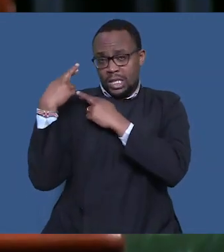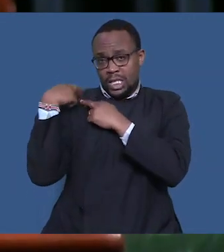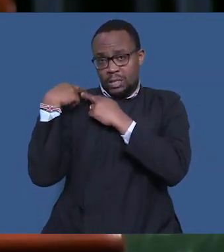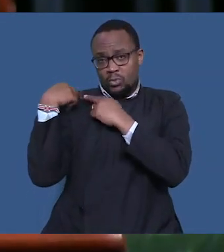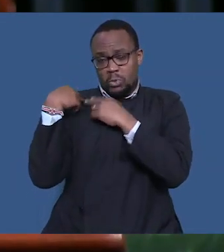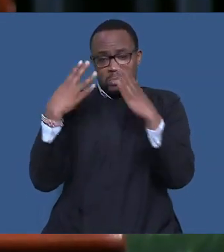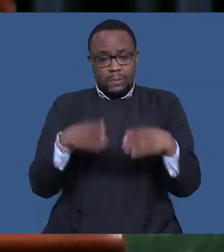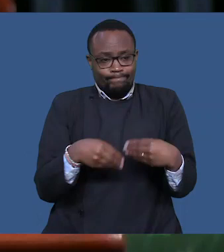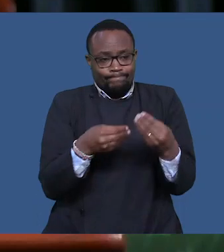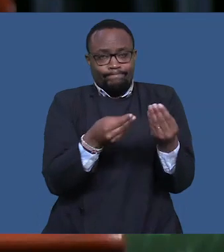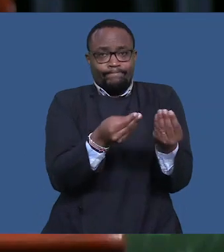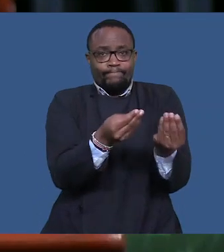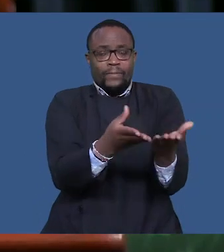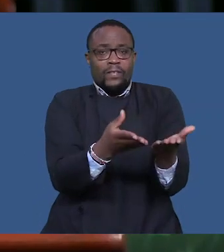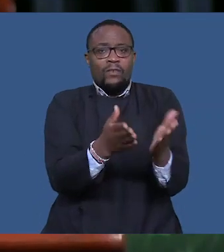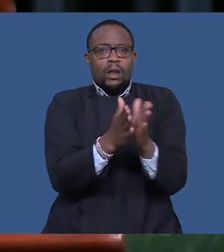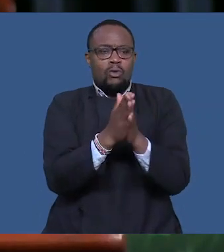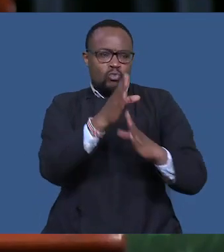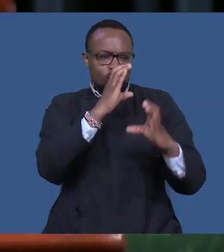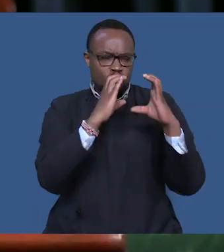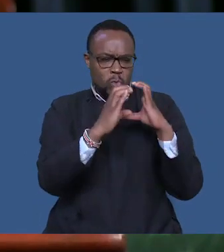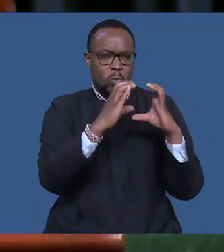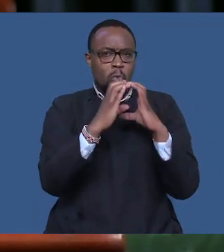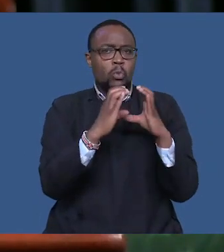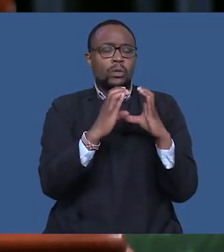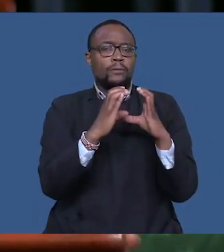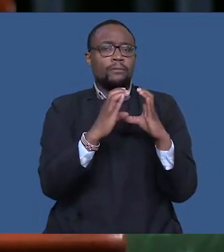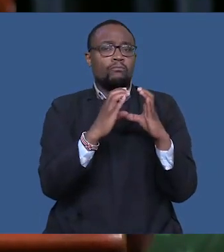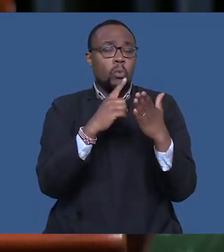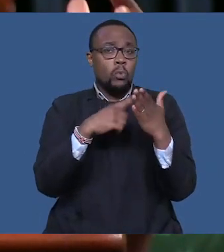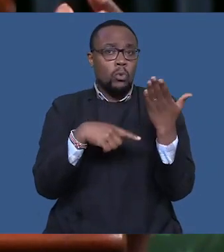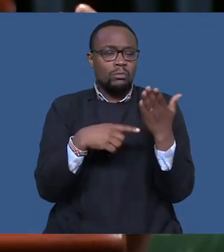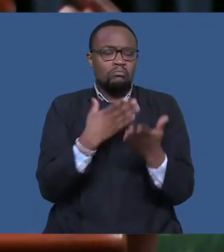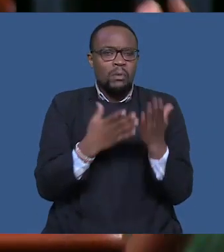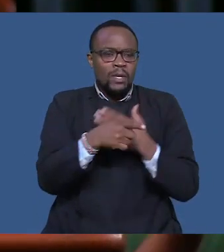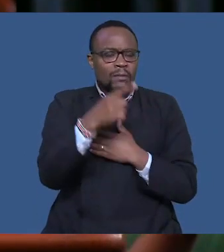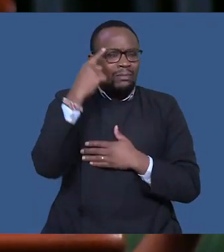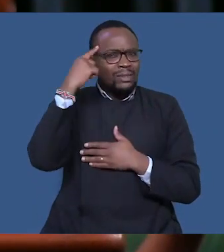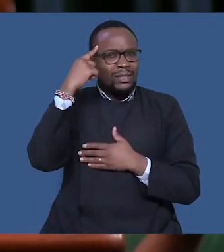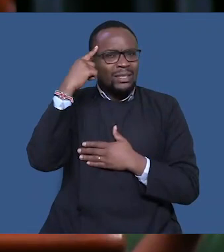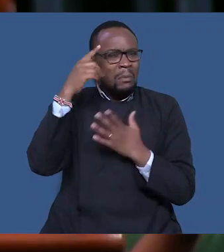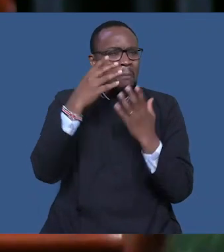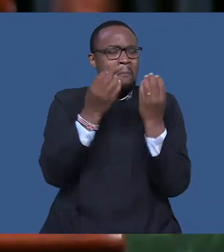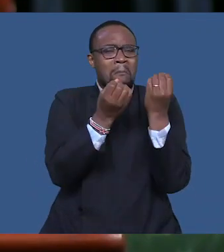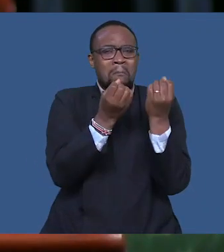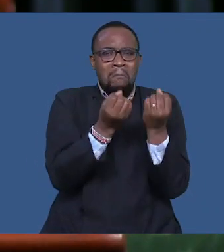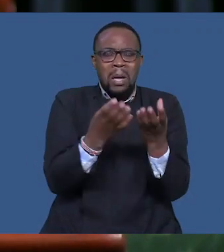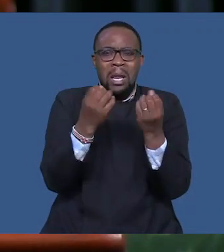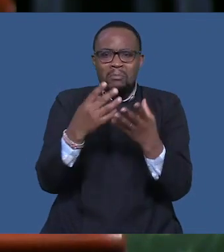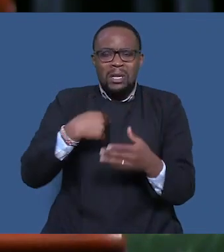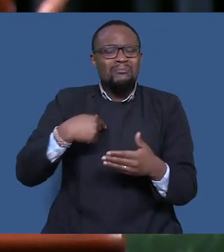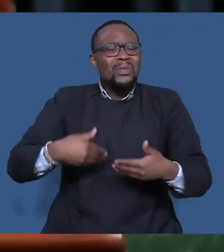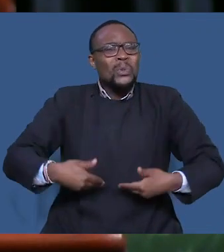he was actually communicated to actually take seemed to be more than his